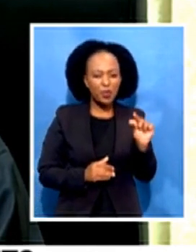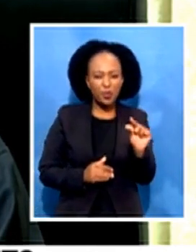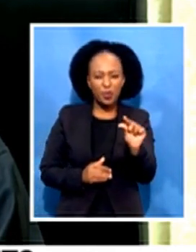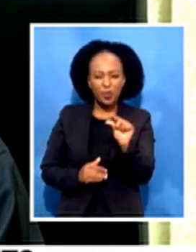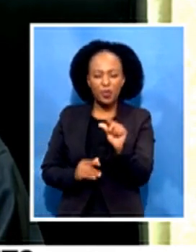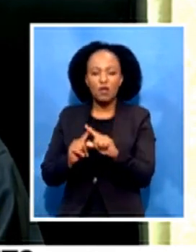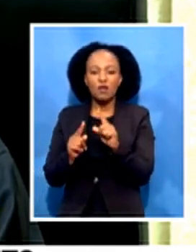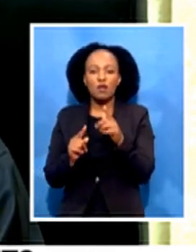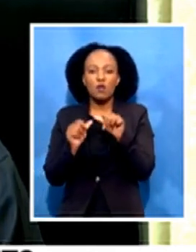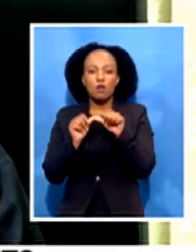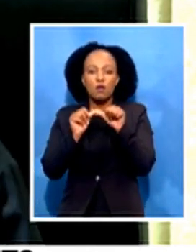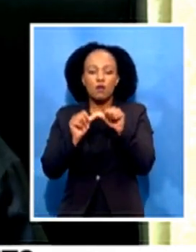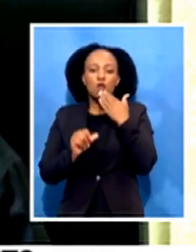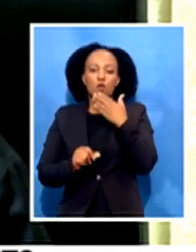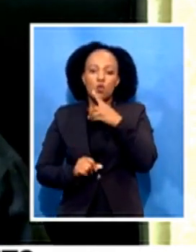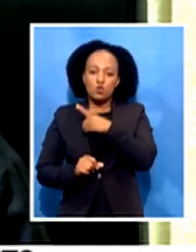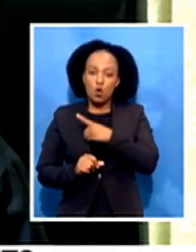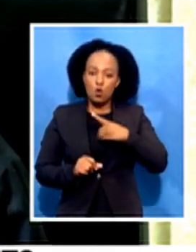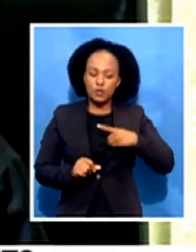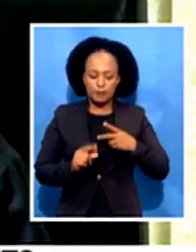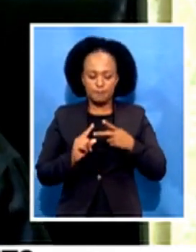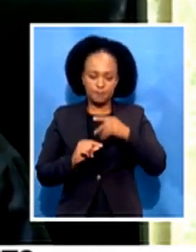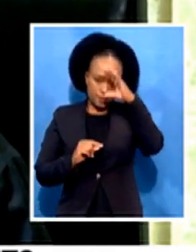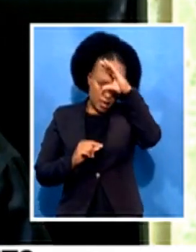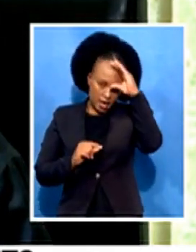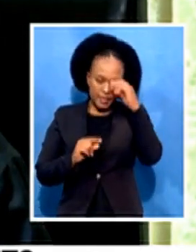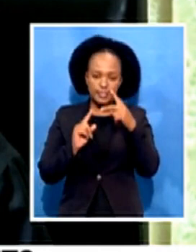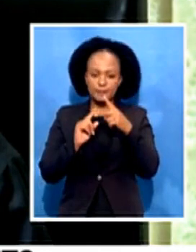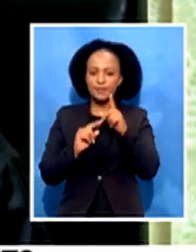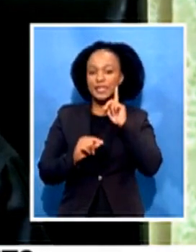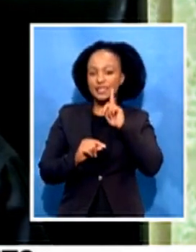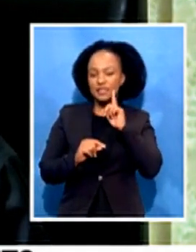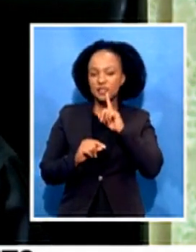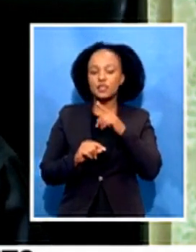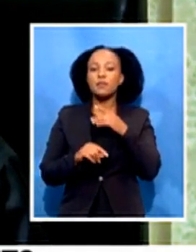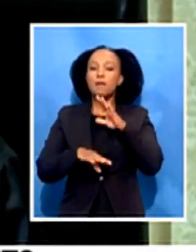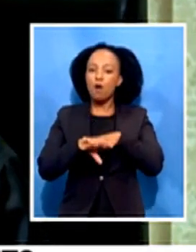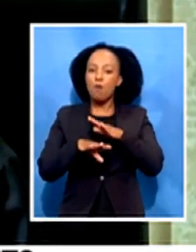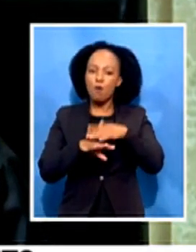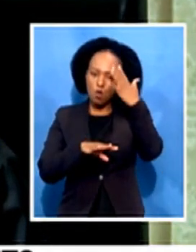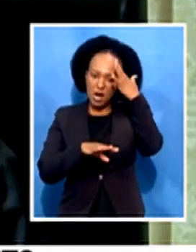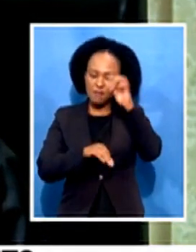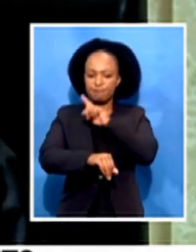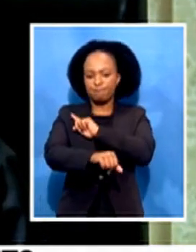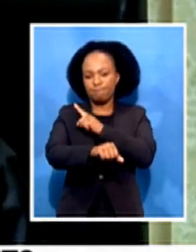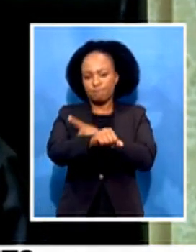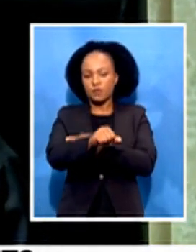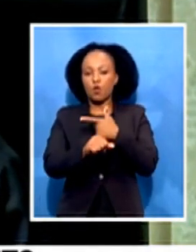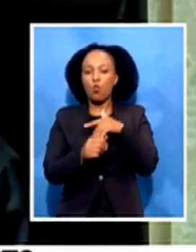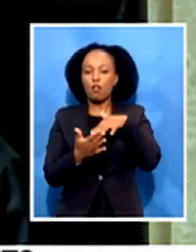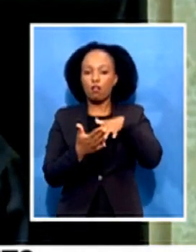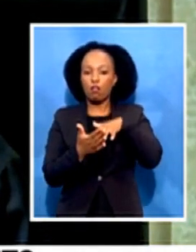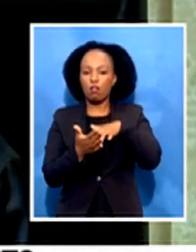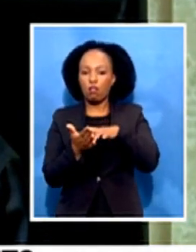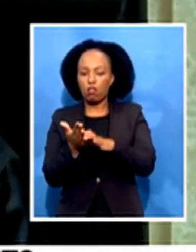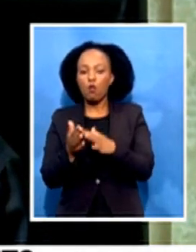nurses, teachers, and further weaken the state capacity to deliver quality public service. On